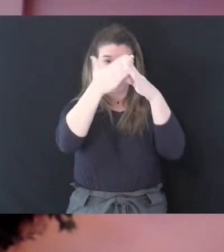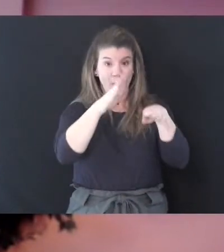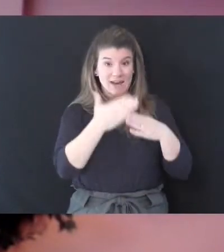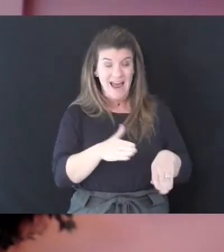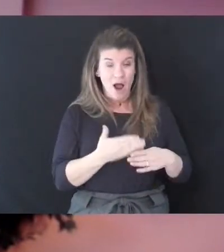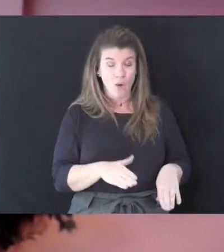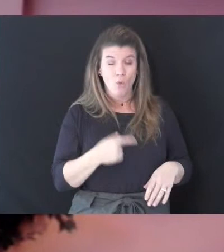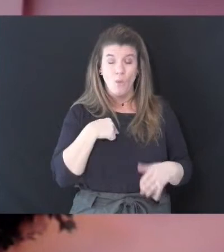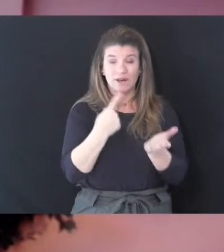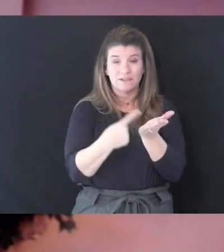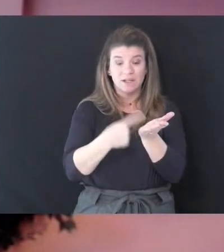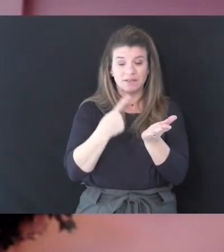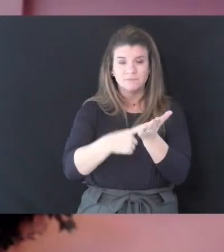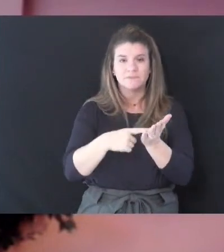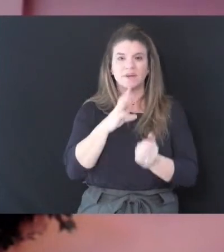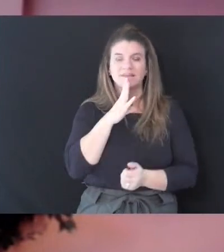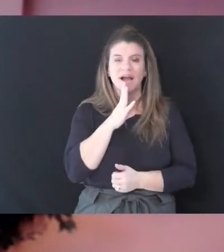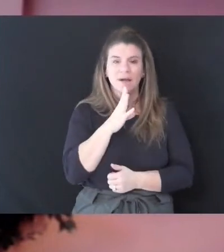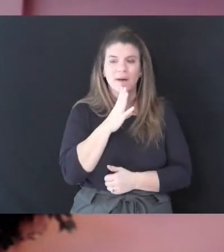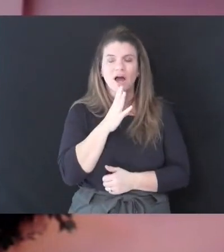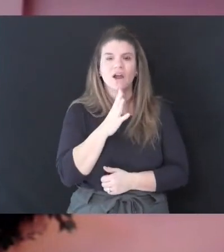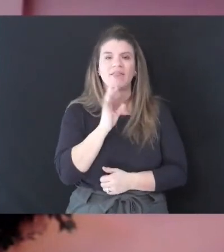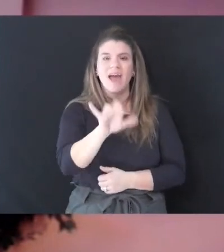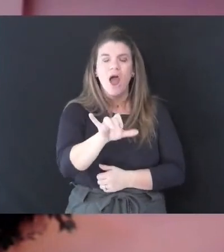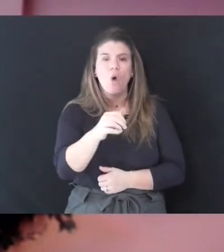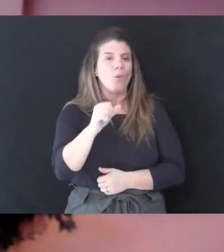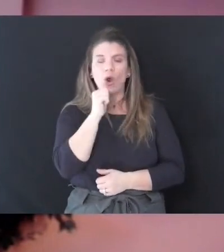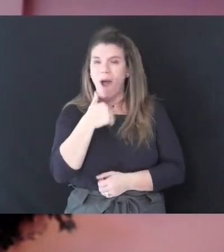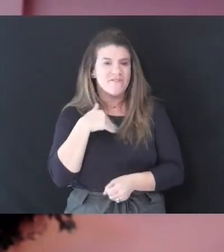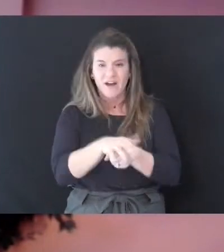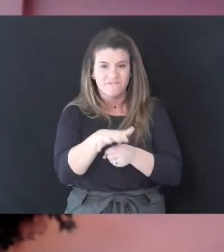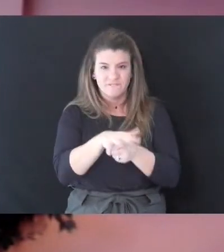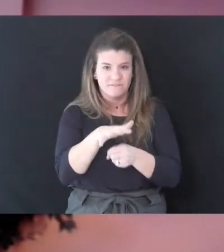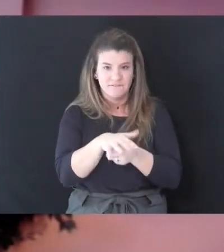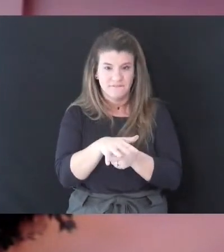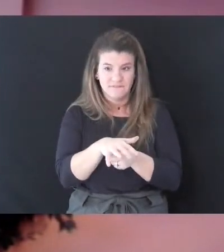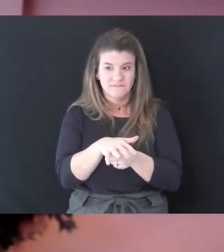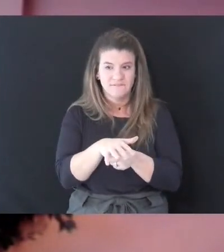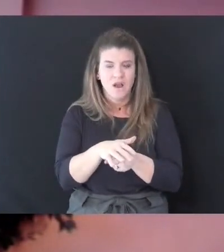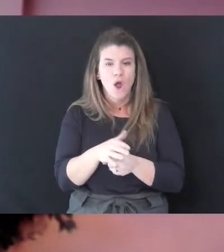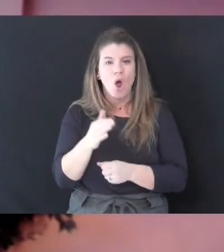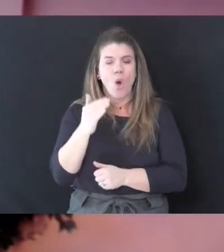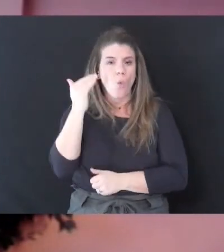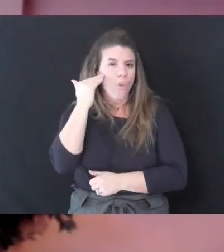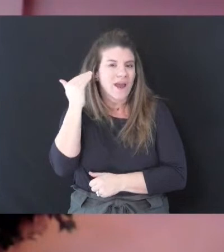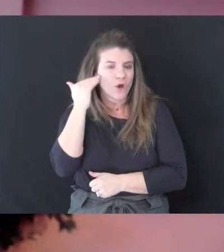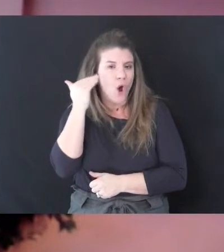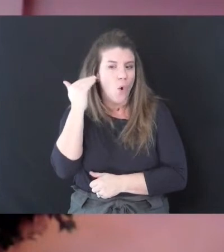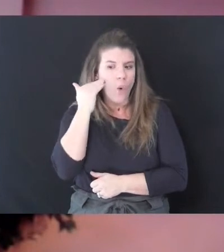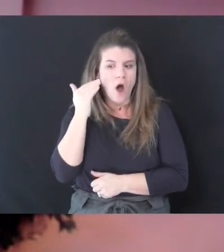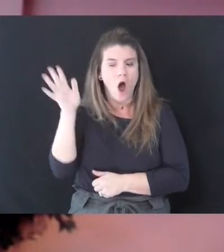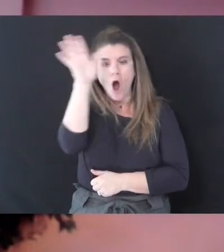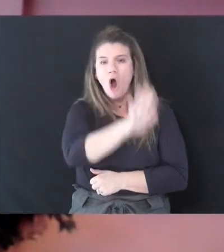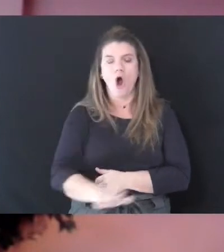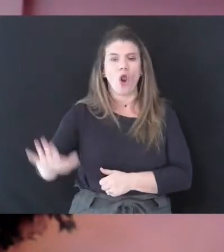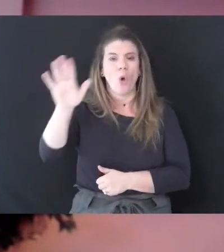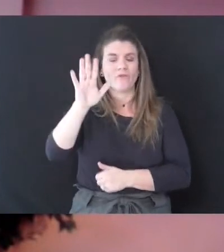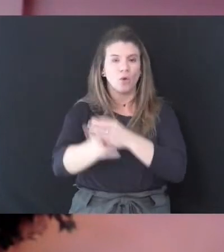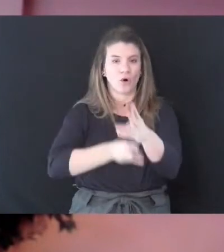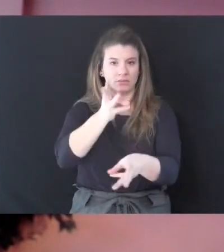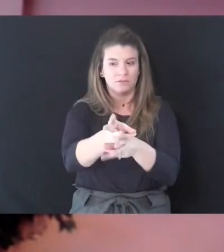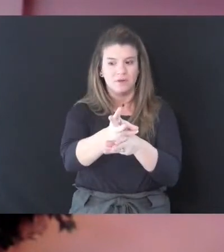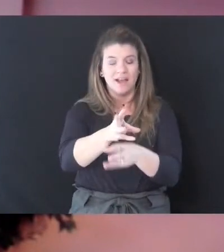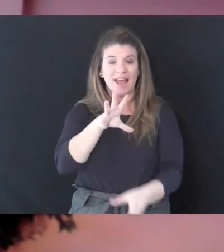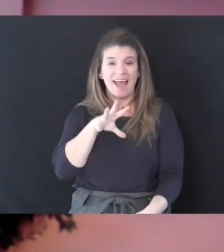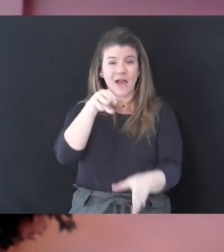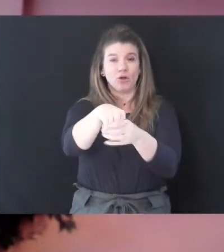about, you know, ad nauseum, we have a shortage of vaccines. We know from all around the world, including what we're